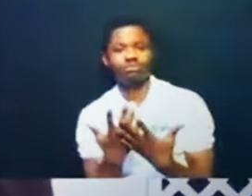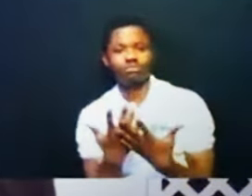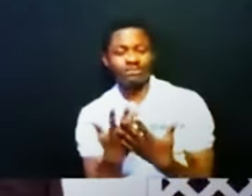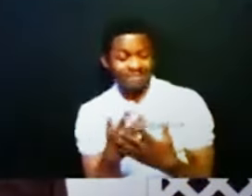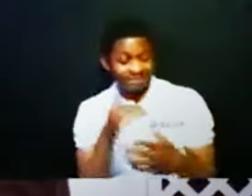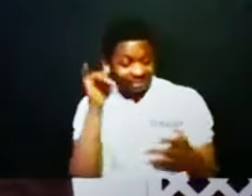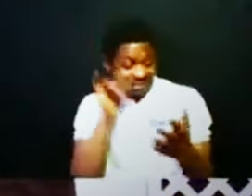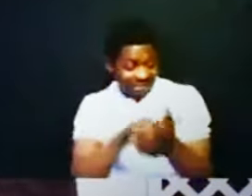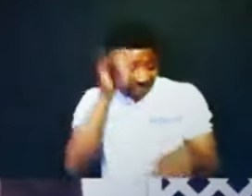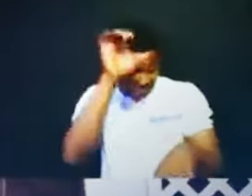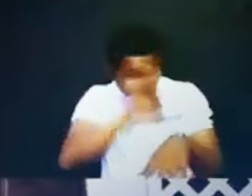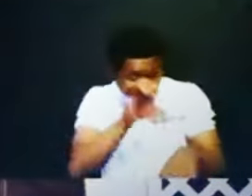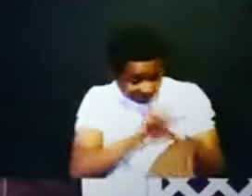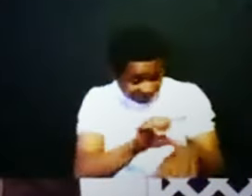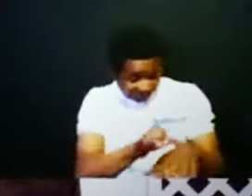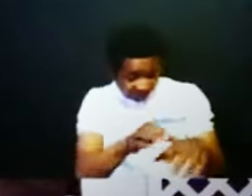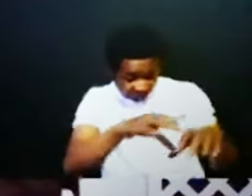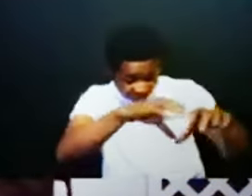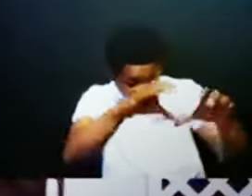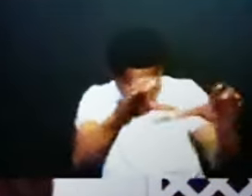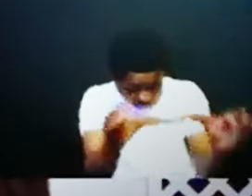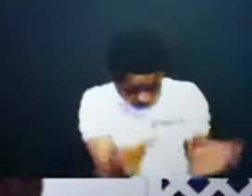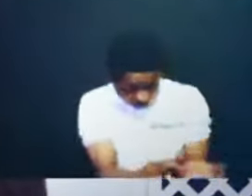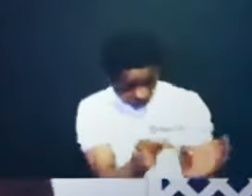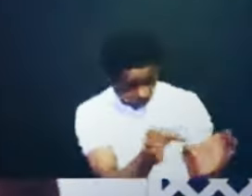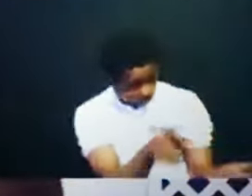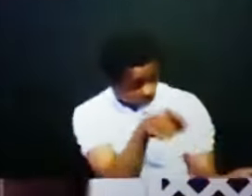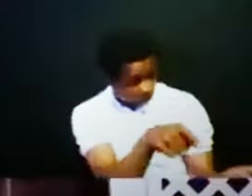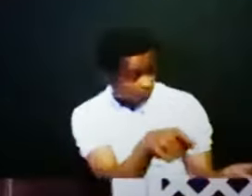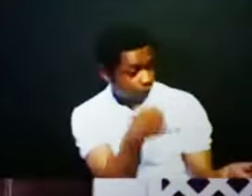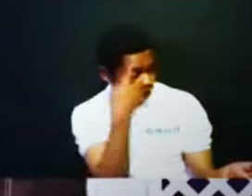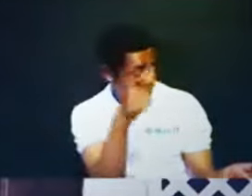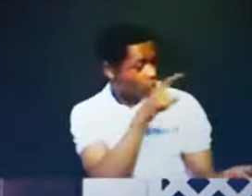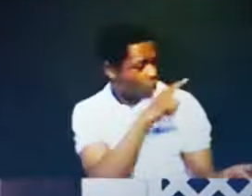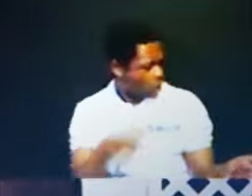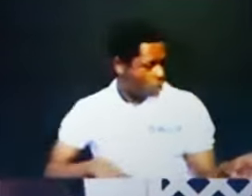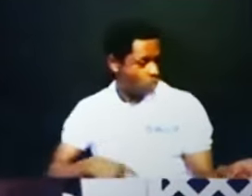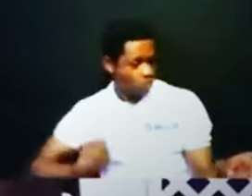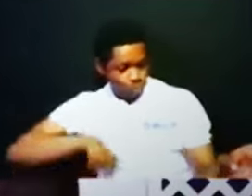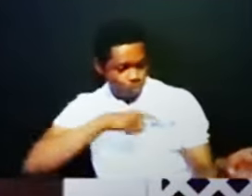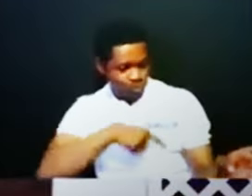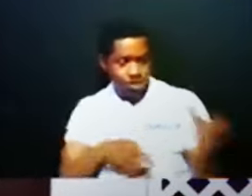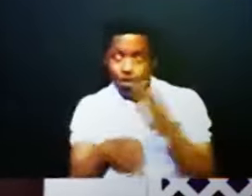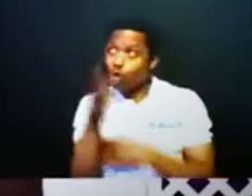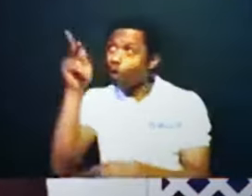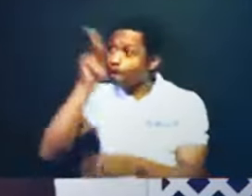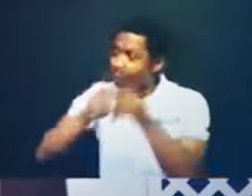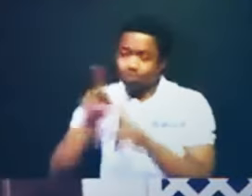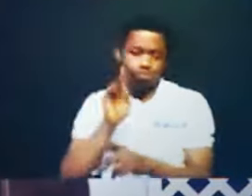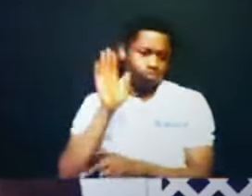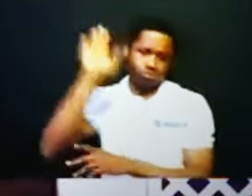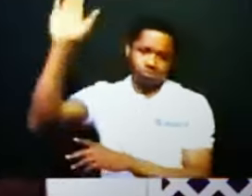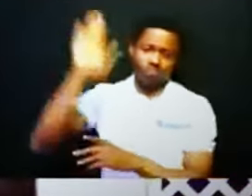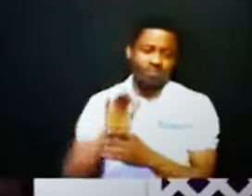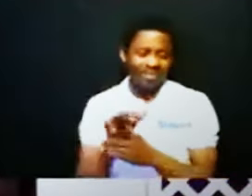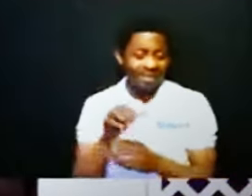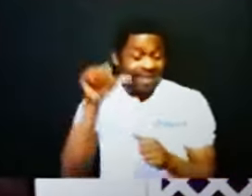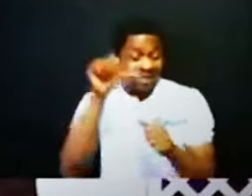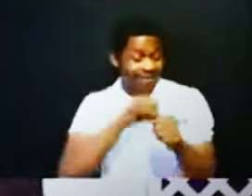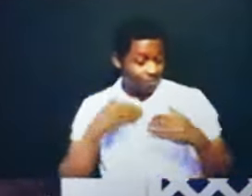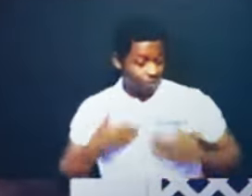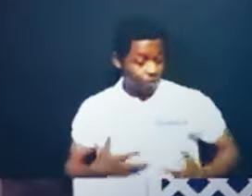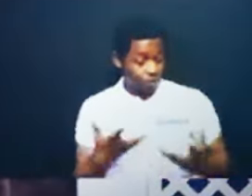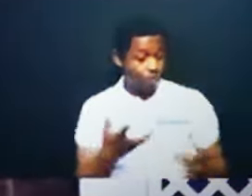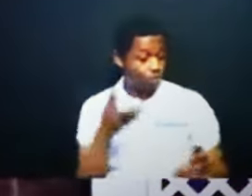church is the Lord's. We are God's people. And everyone who wants